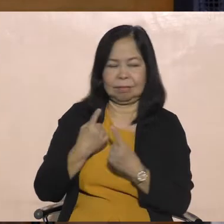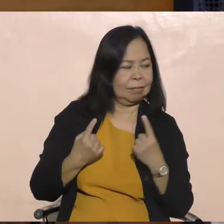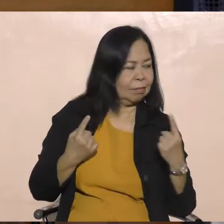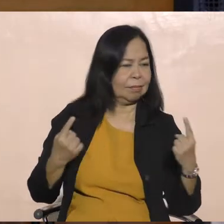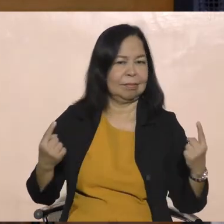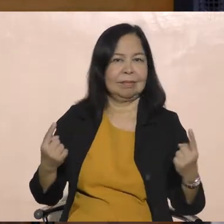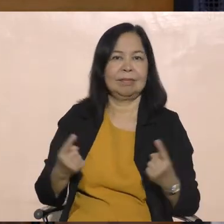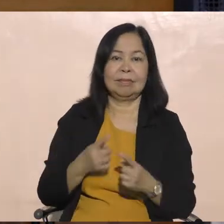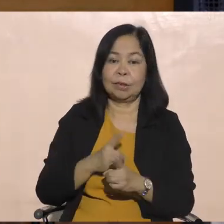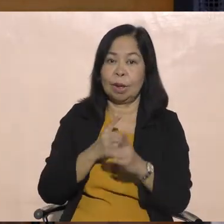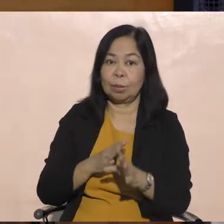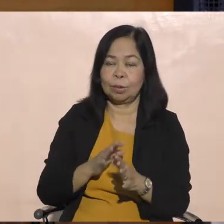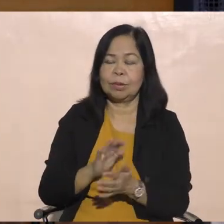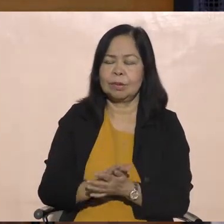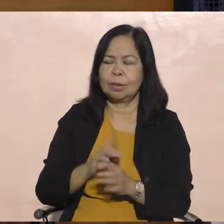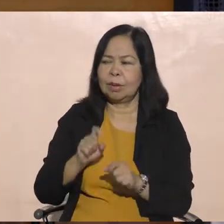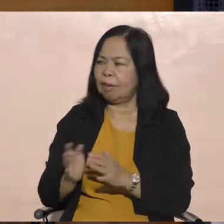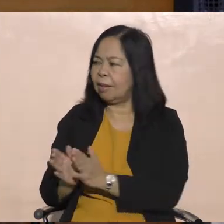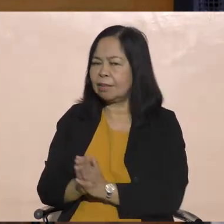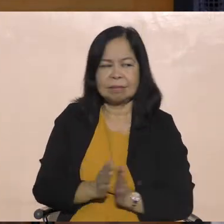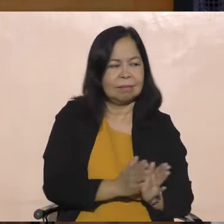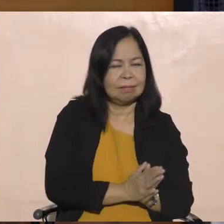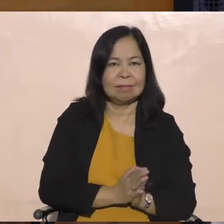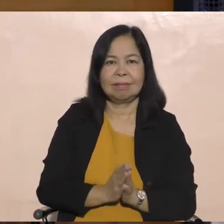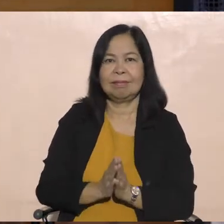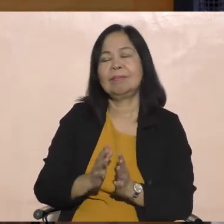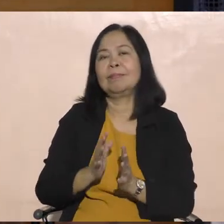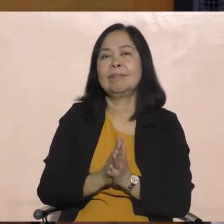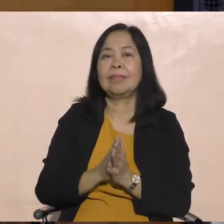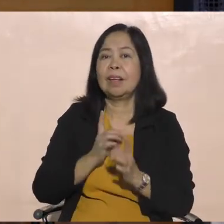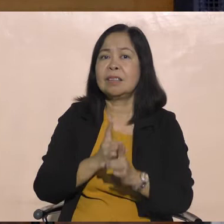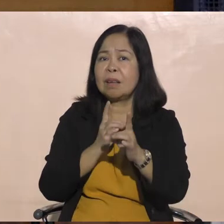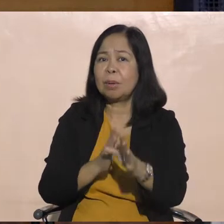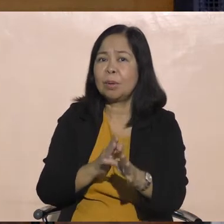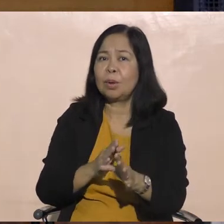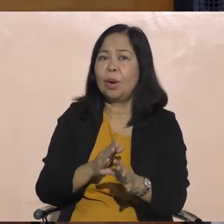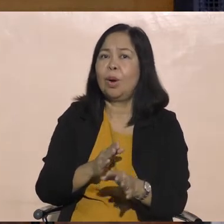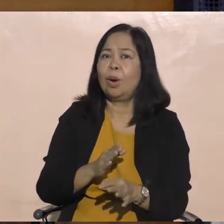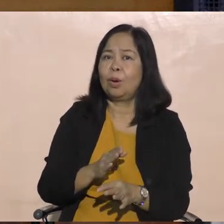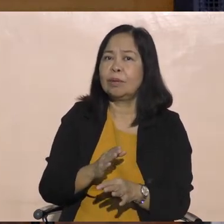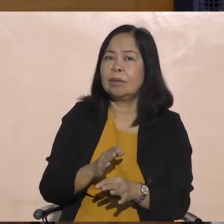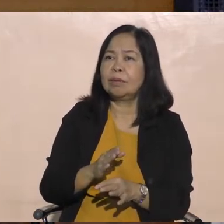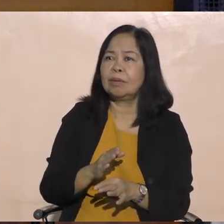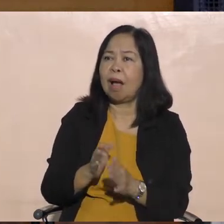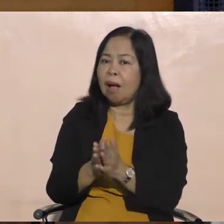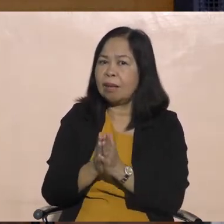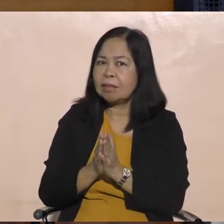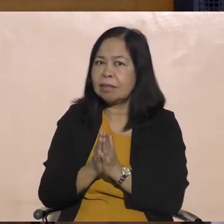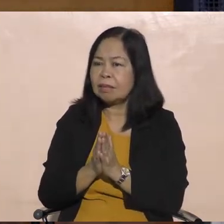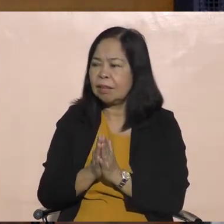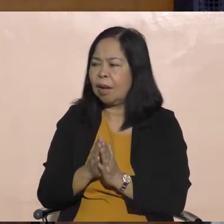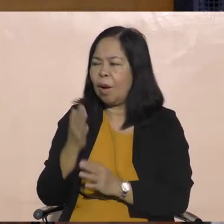nadunggan nila mga kaigsoonan ang balita nga si Lazarus was sick, The disciples could have asked themselves,